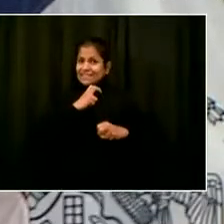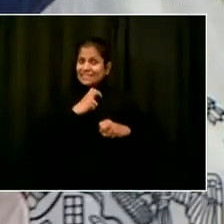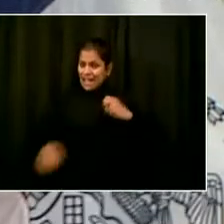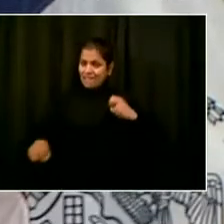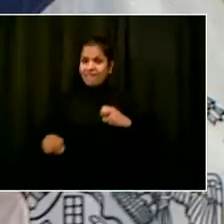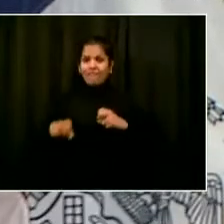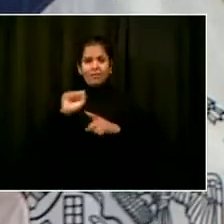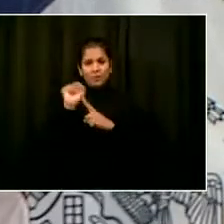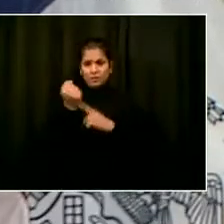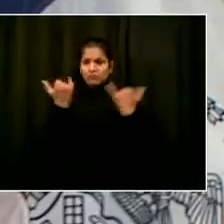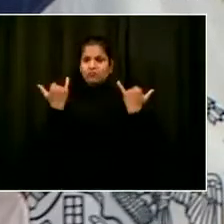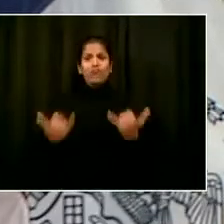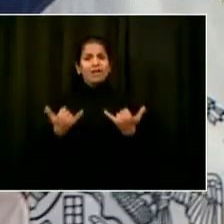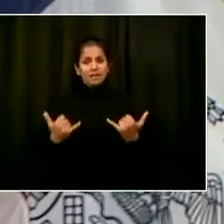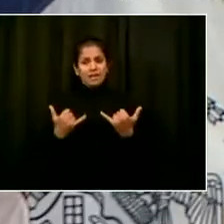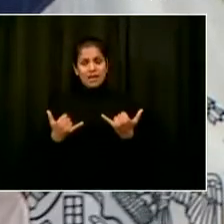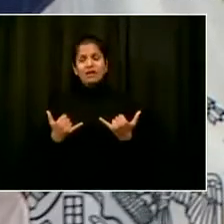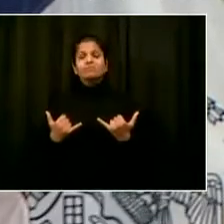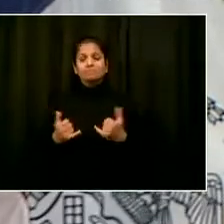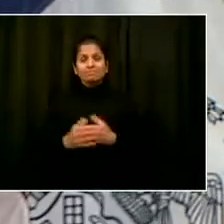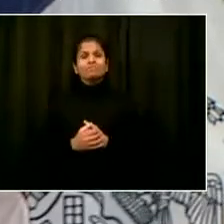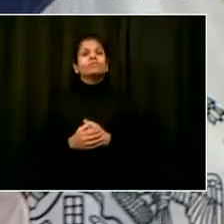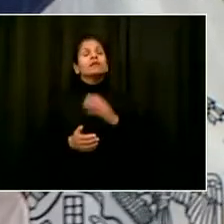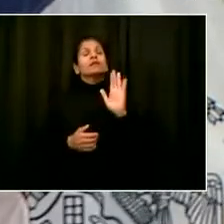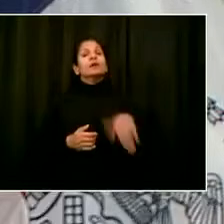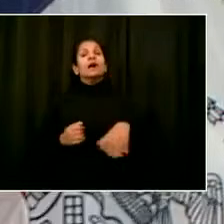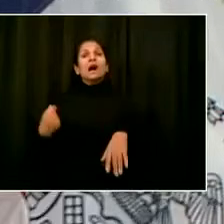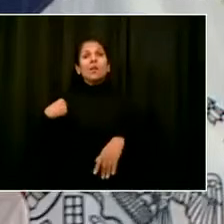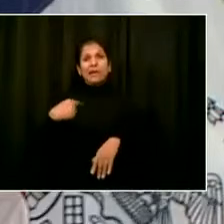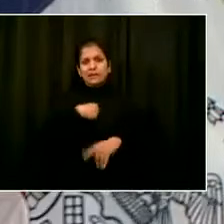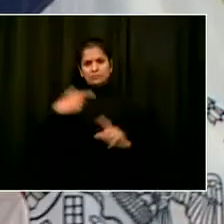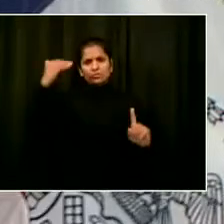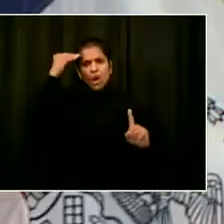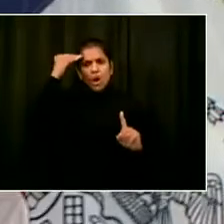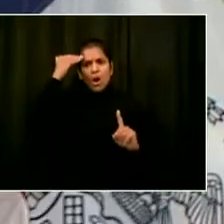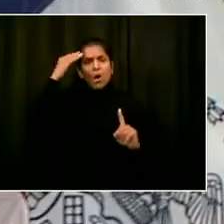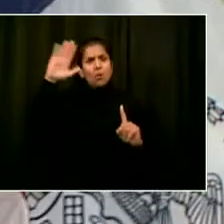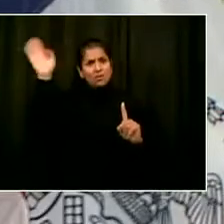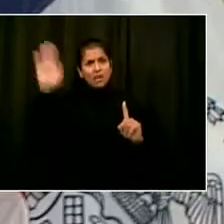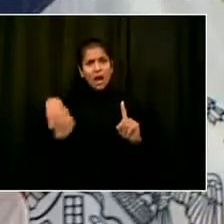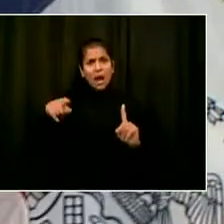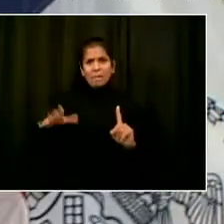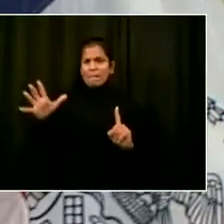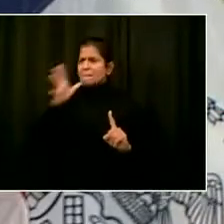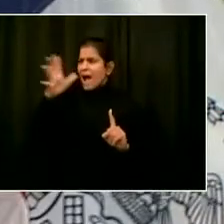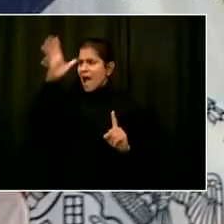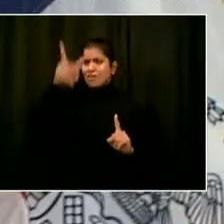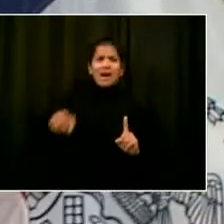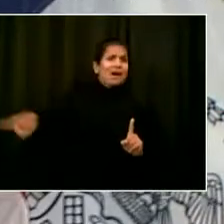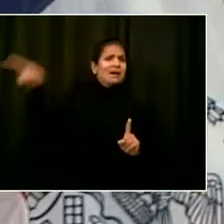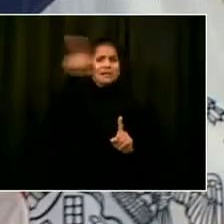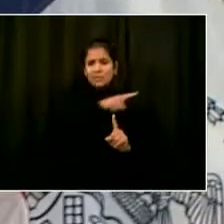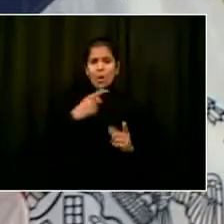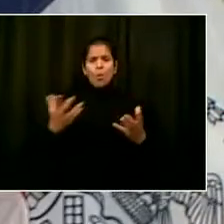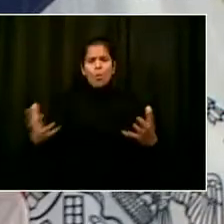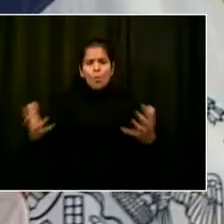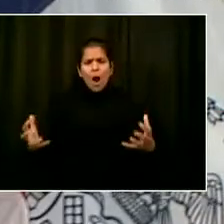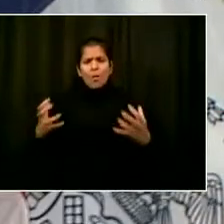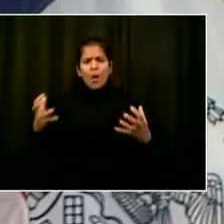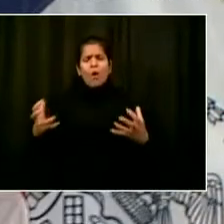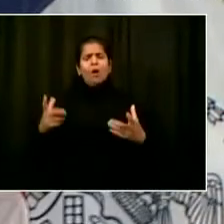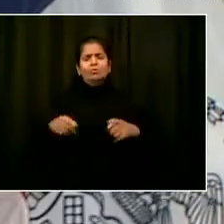our parents who have their kids in school in Blended learning want their kids back in school we know we established an